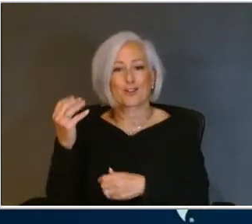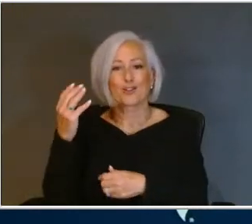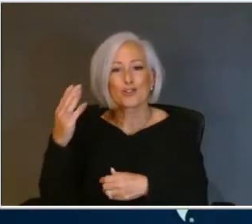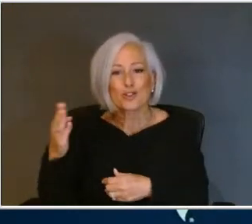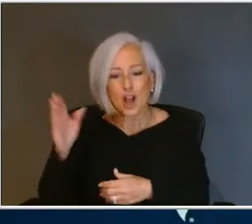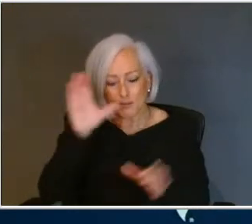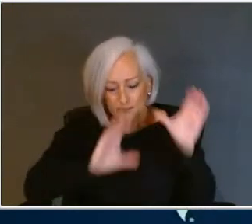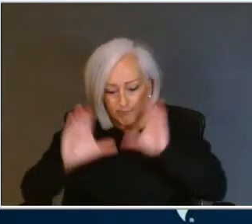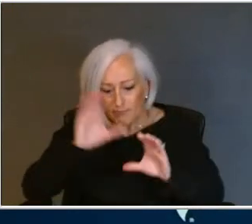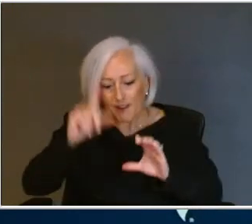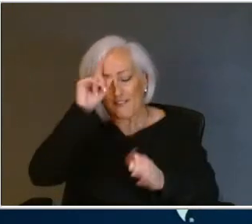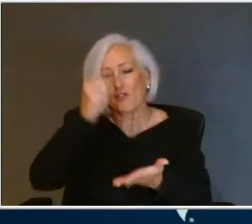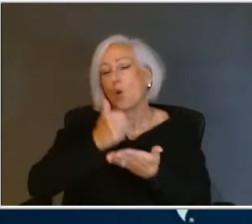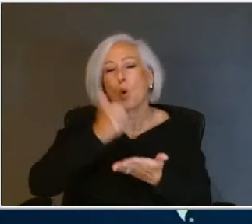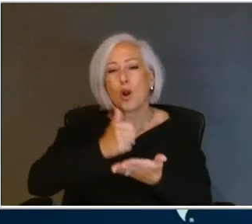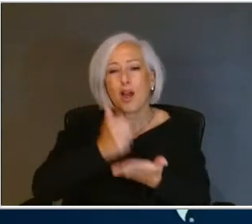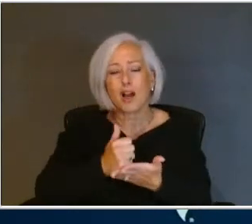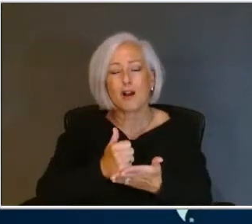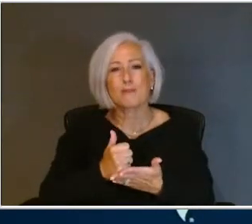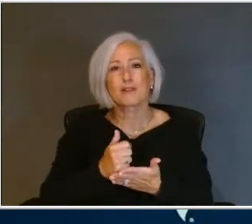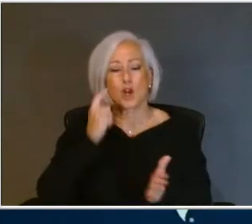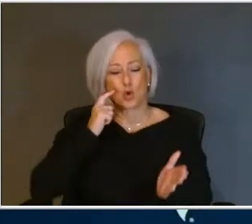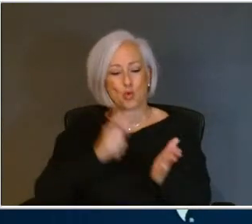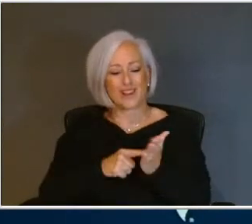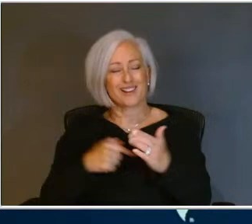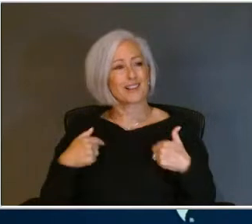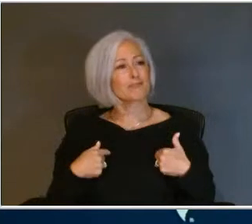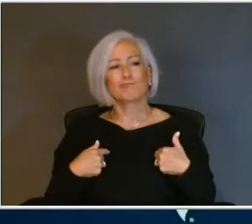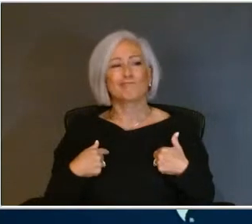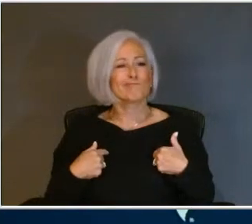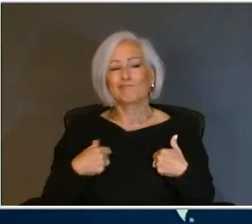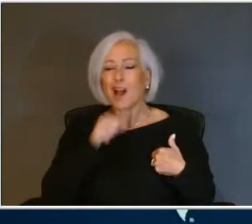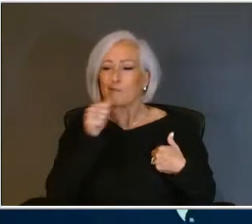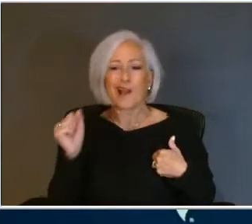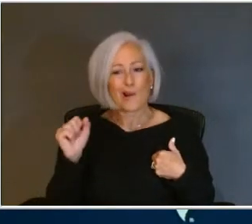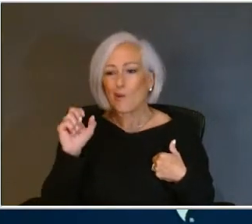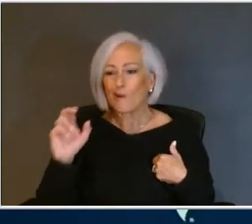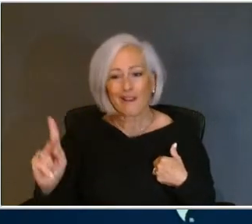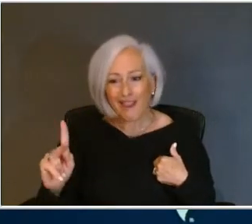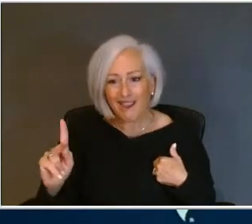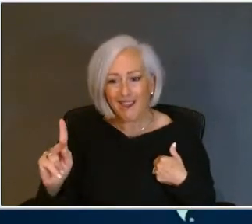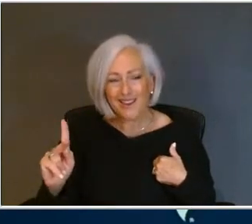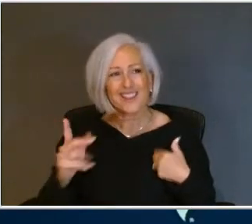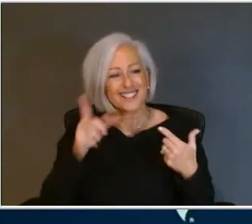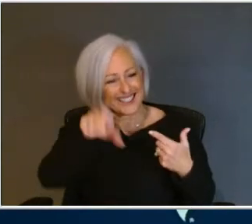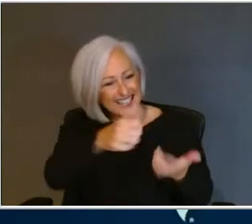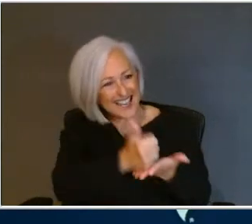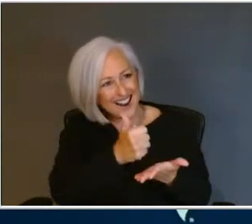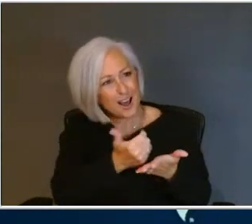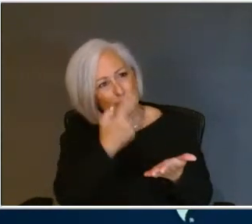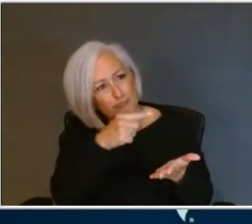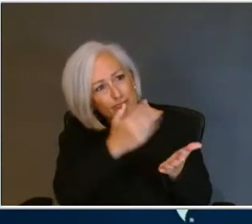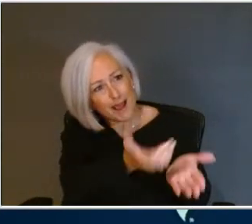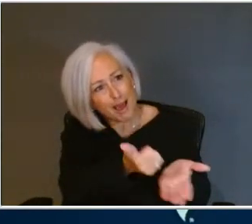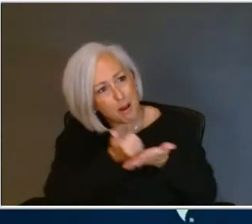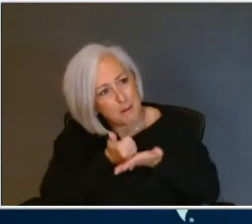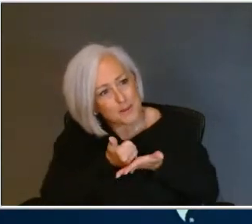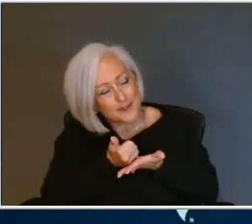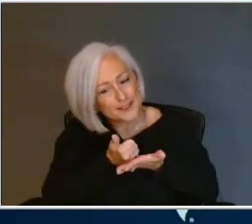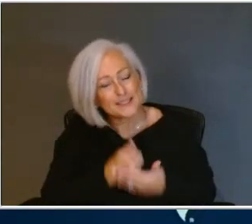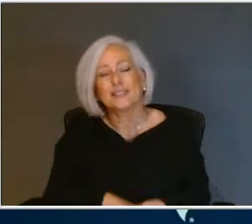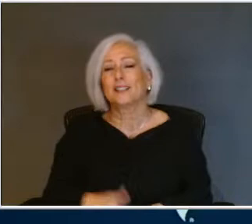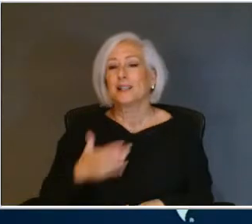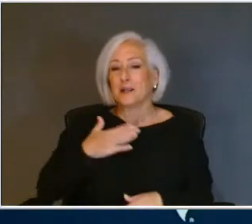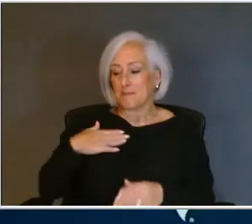help and recognizing it's okay not to be okay and to ask for that support, because in my generation, we just had a lot of people who were